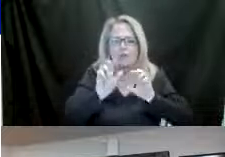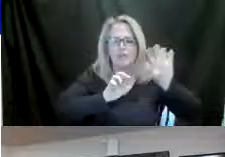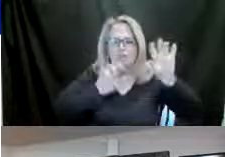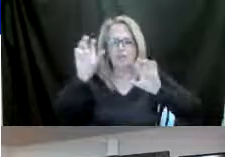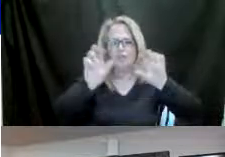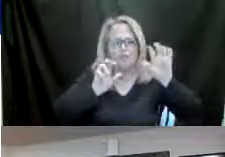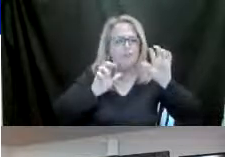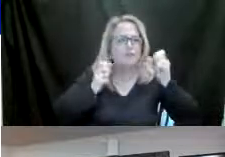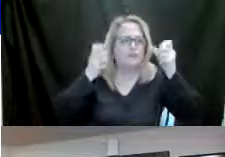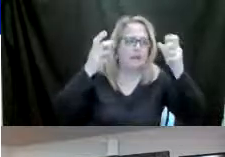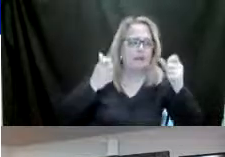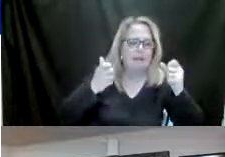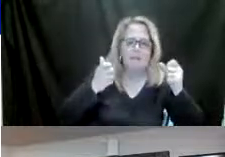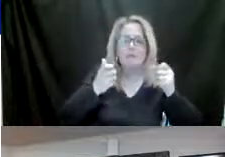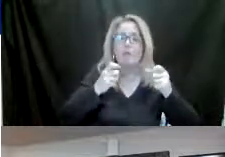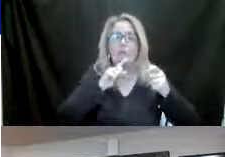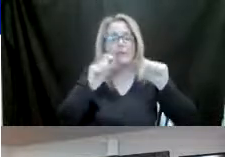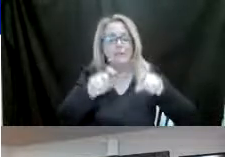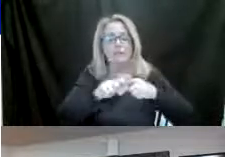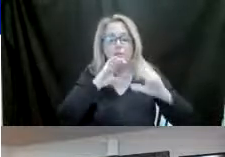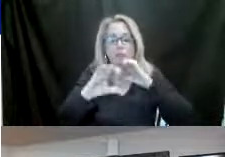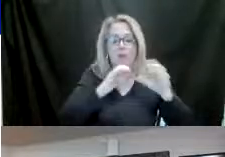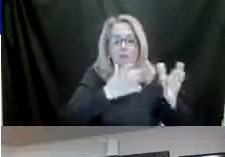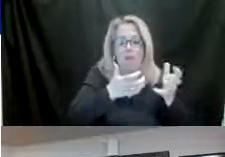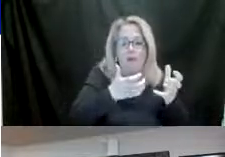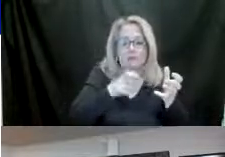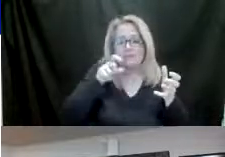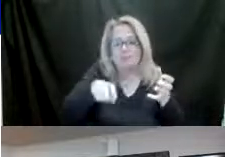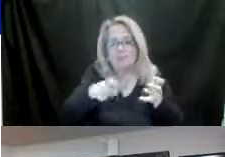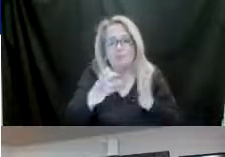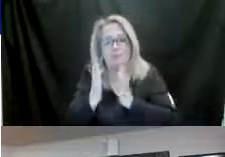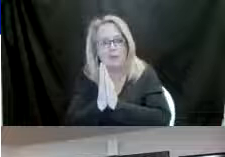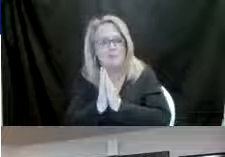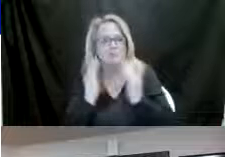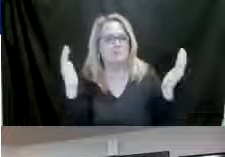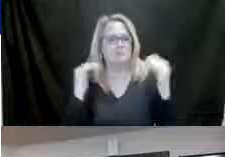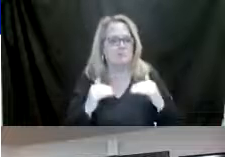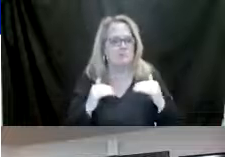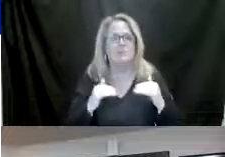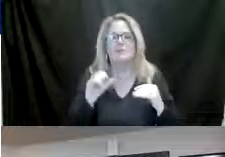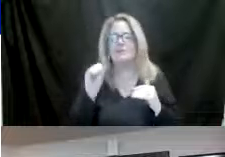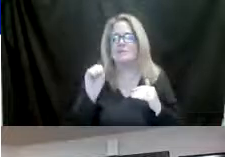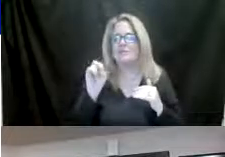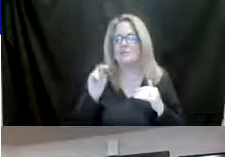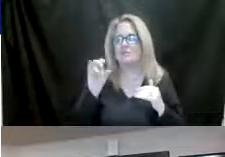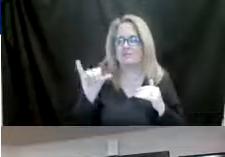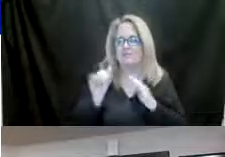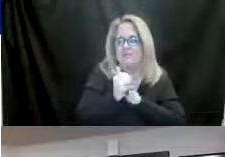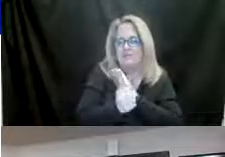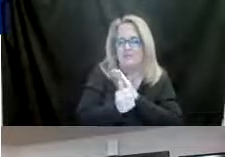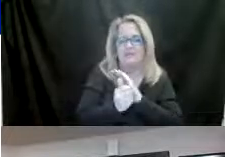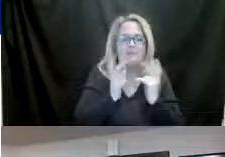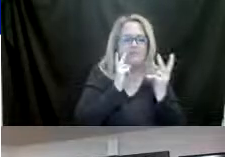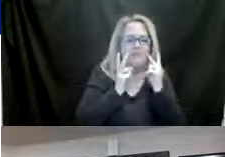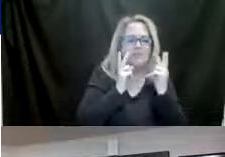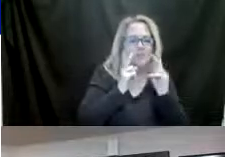communicate wants, needs, and requests. Sensory skills, vision, tactile and listening, to